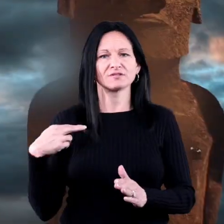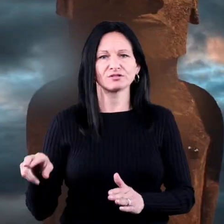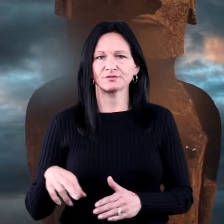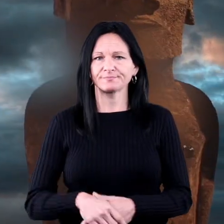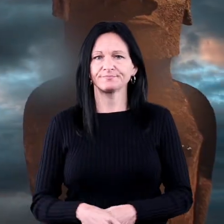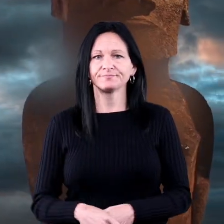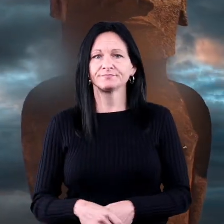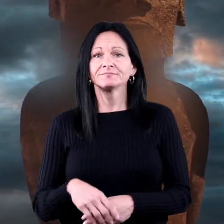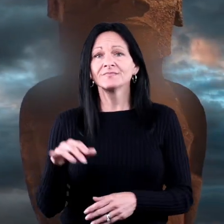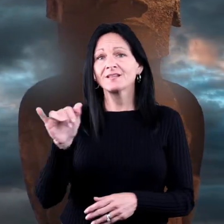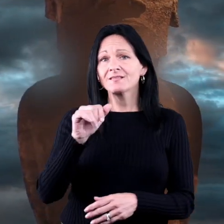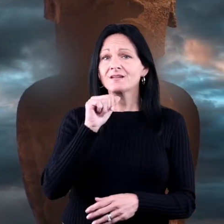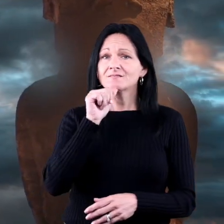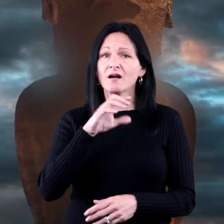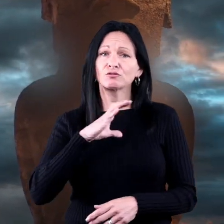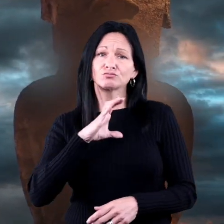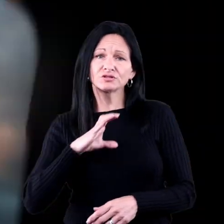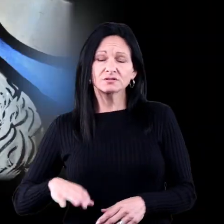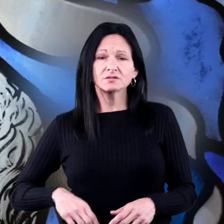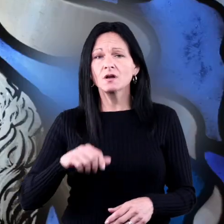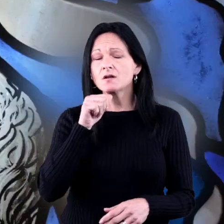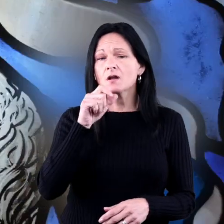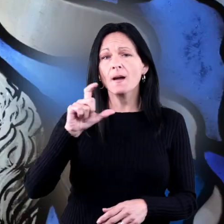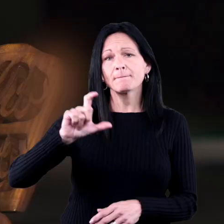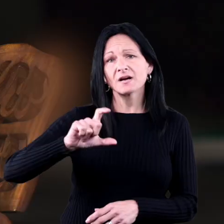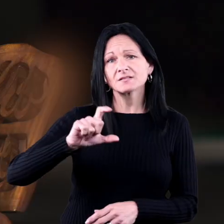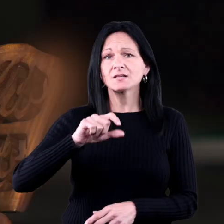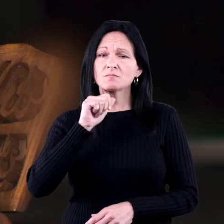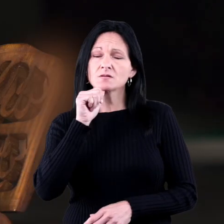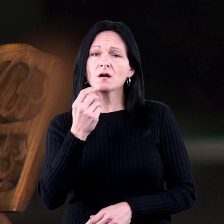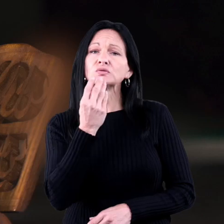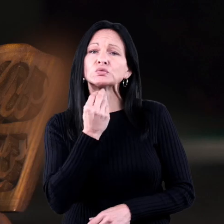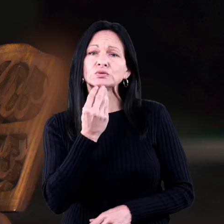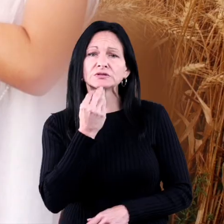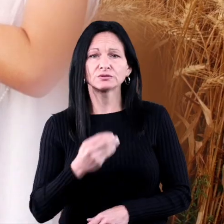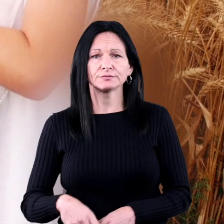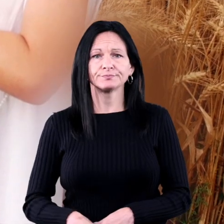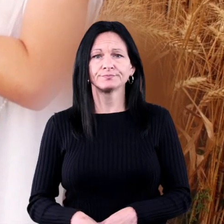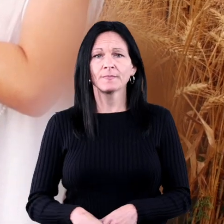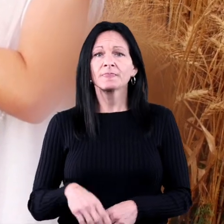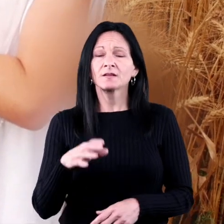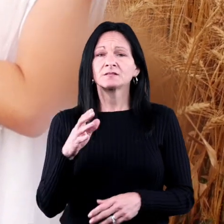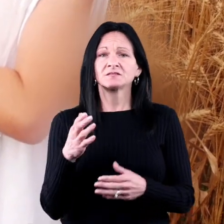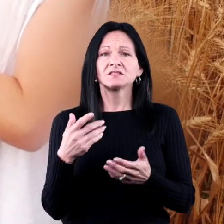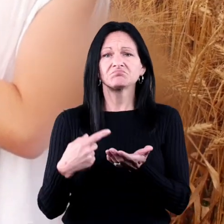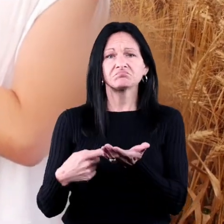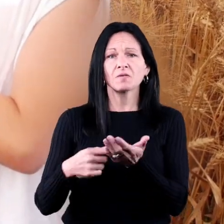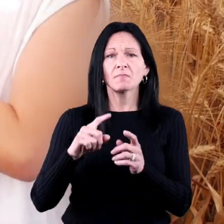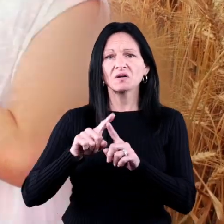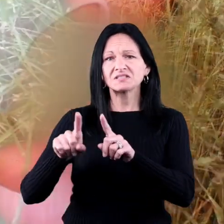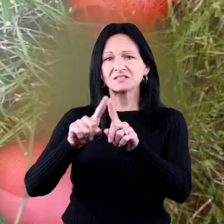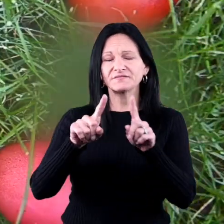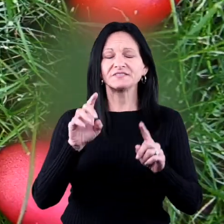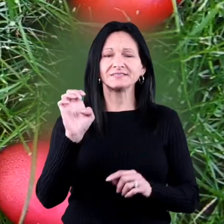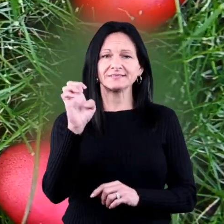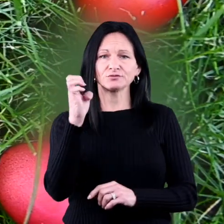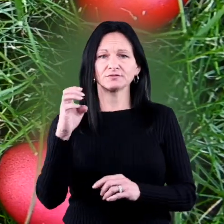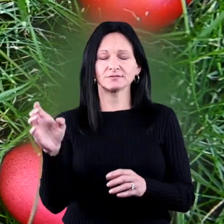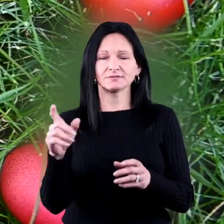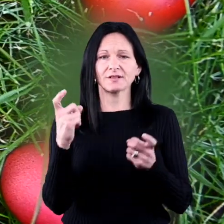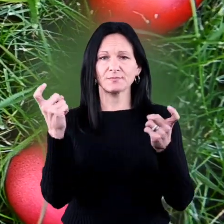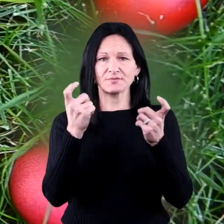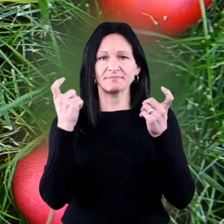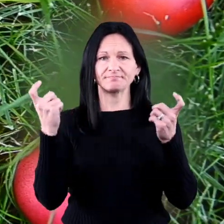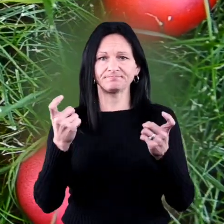means non-religious, like non-Christian, non-Muslim, or non-Jewish. So, let's talk about the